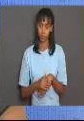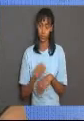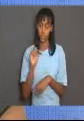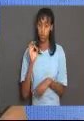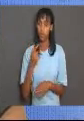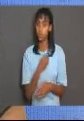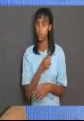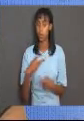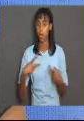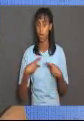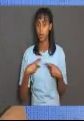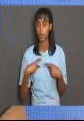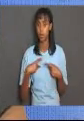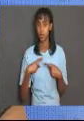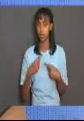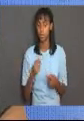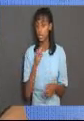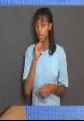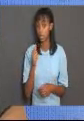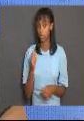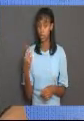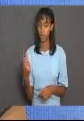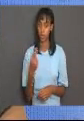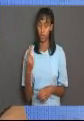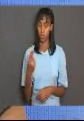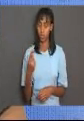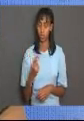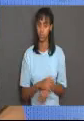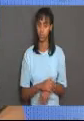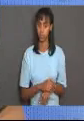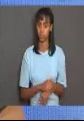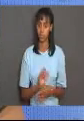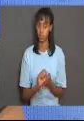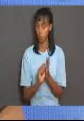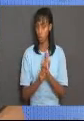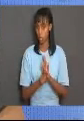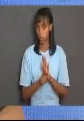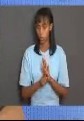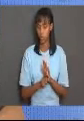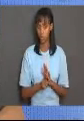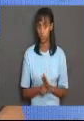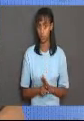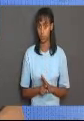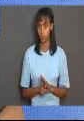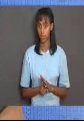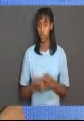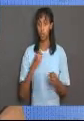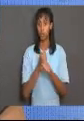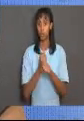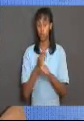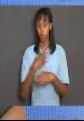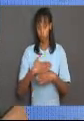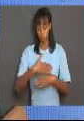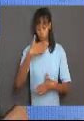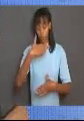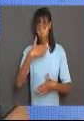Some of them have disadvantages, however. For example, the building of dams